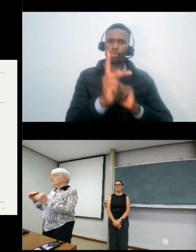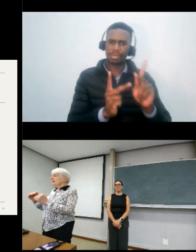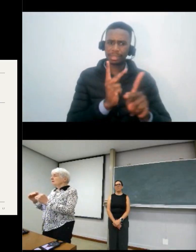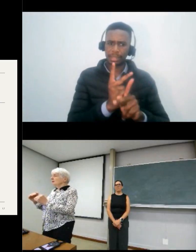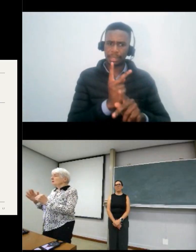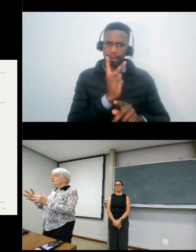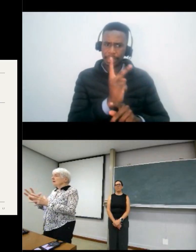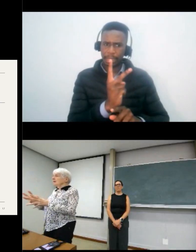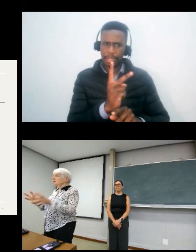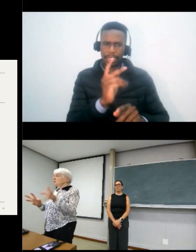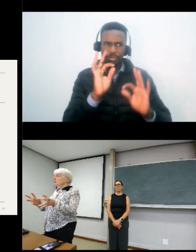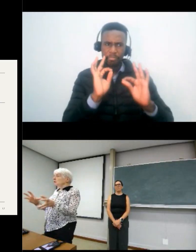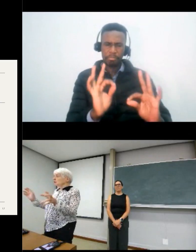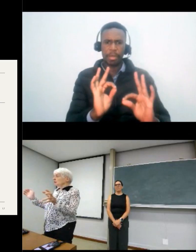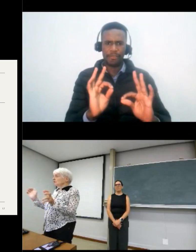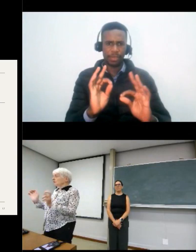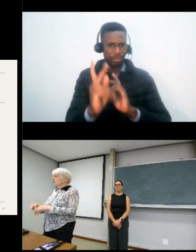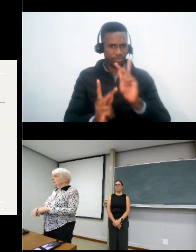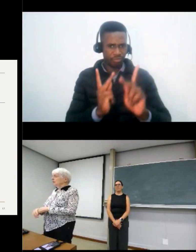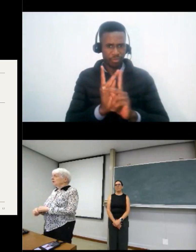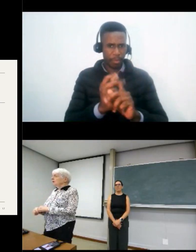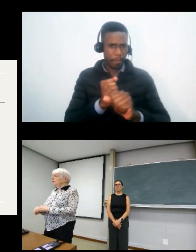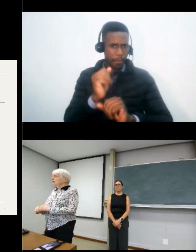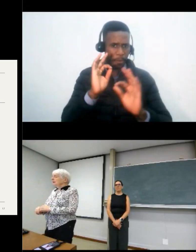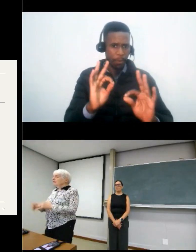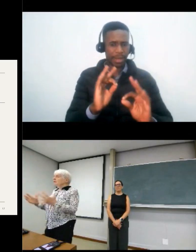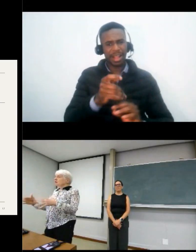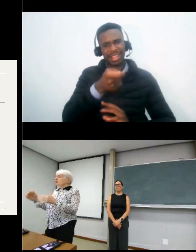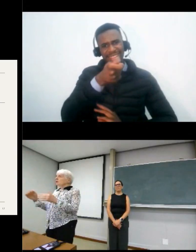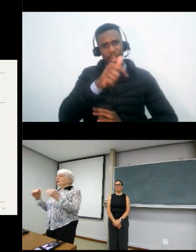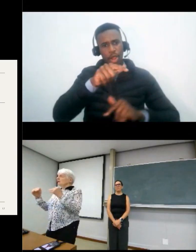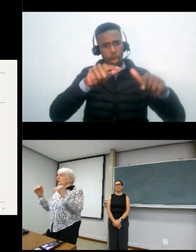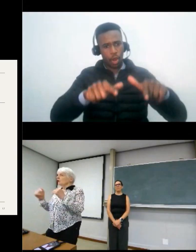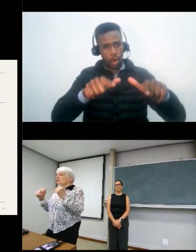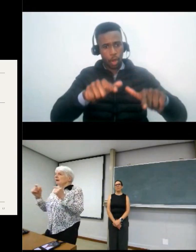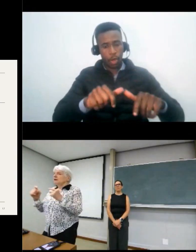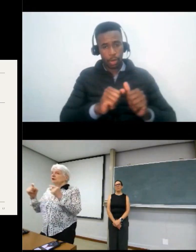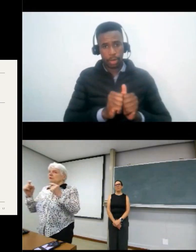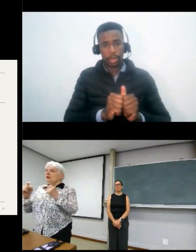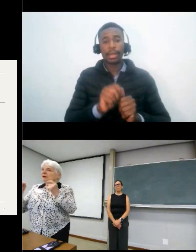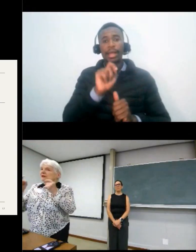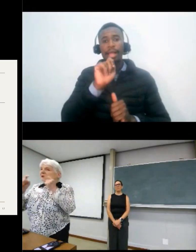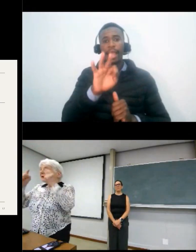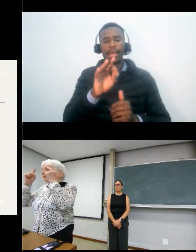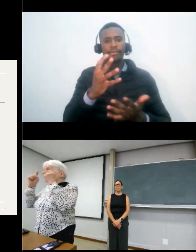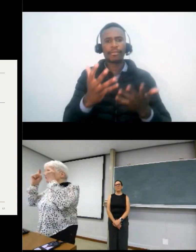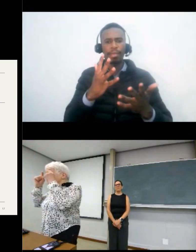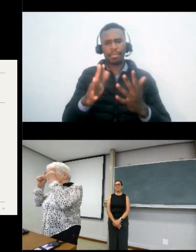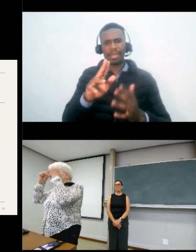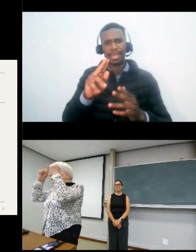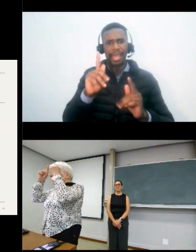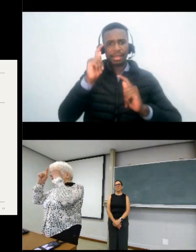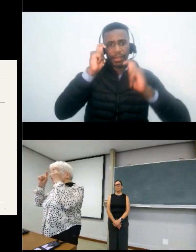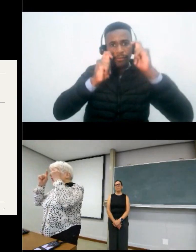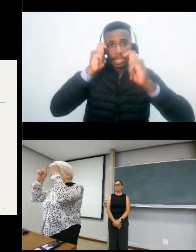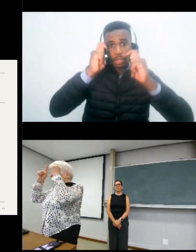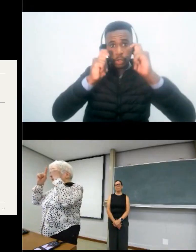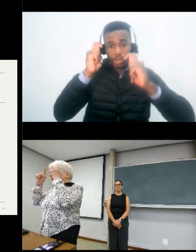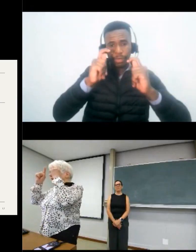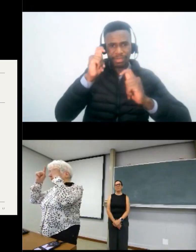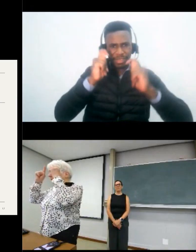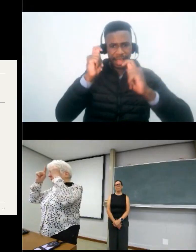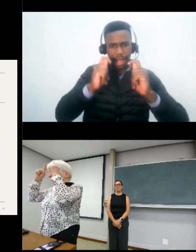only 11%. There was a range between 0 and 50. If you take away the non-manual markers, and that means the